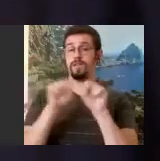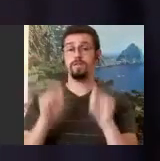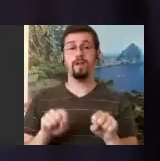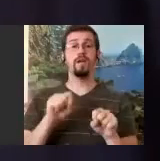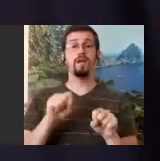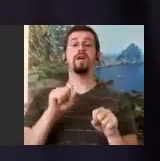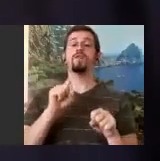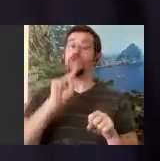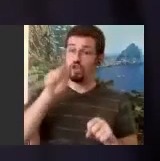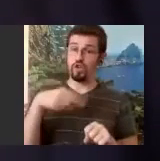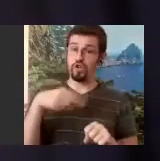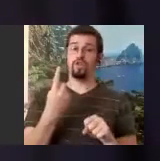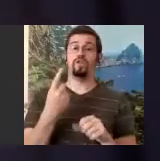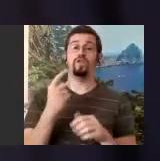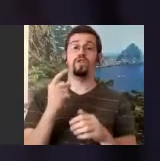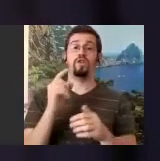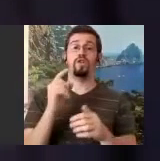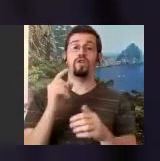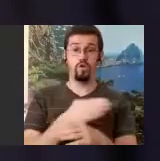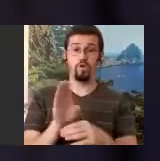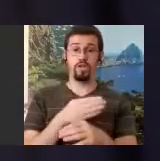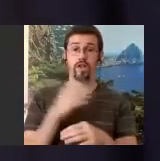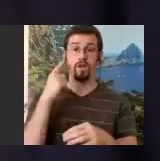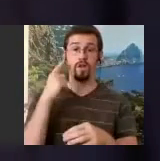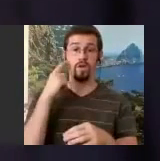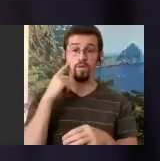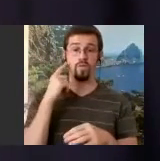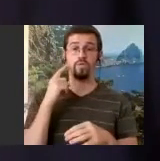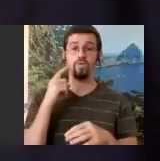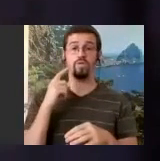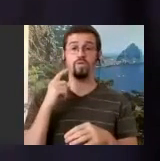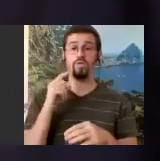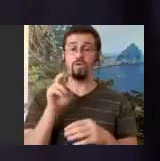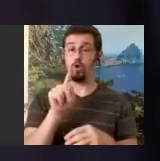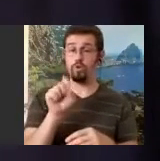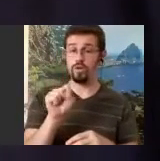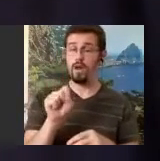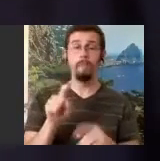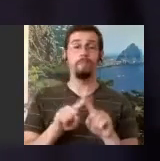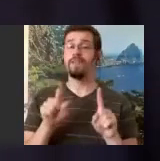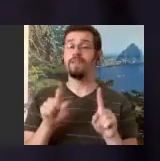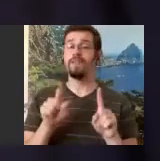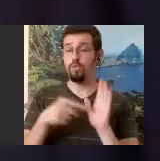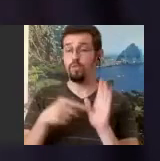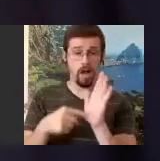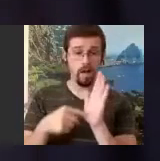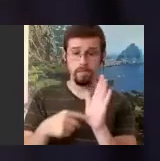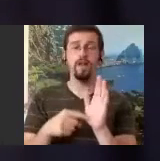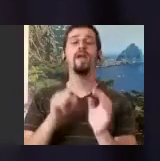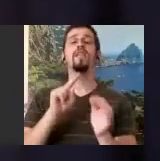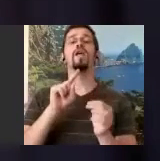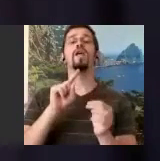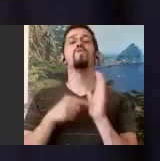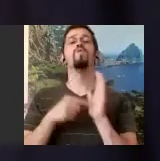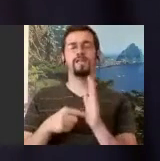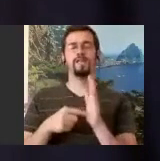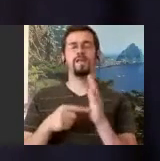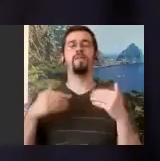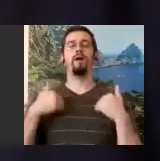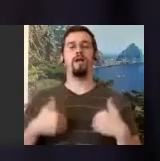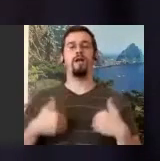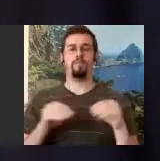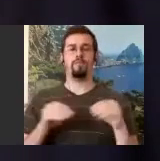notes, but they never represented sound ever. They represented the movements of the human body doing ballet. One of them